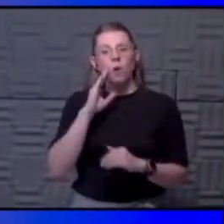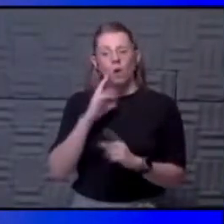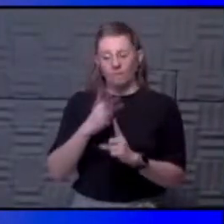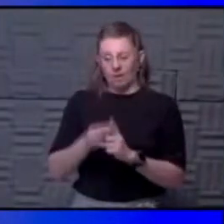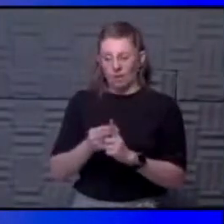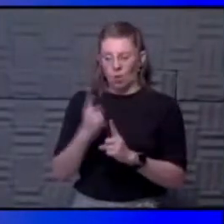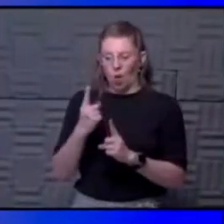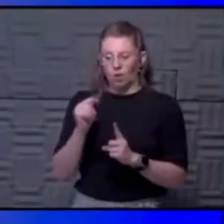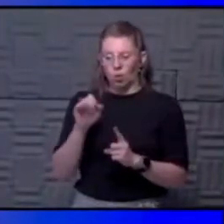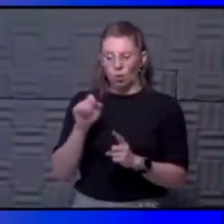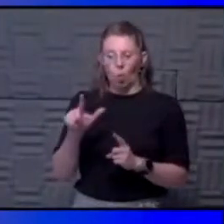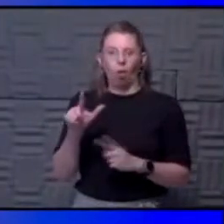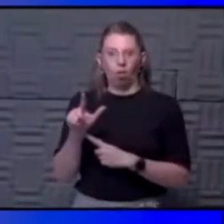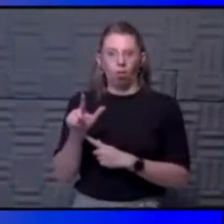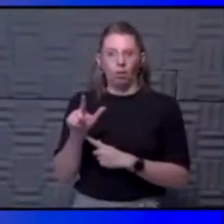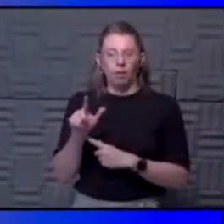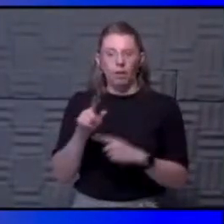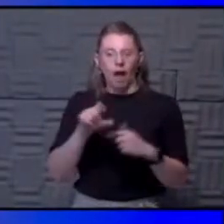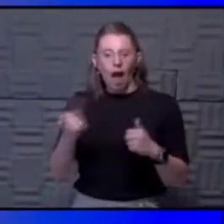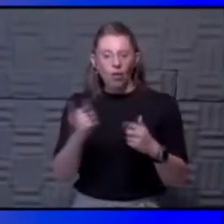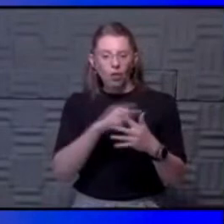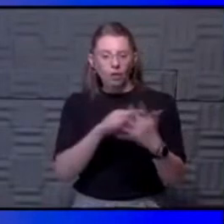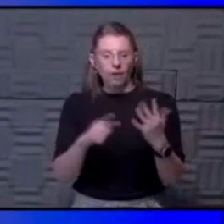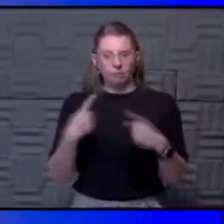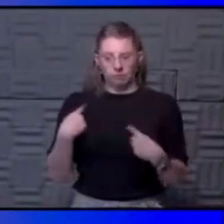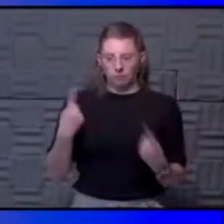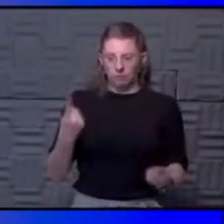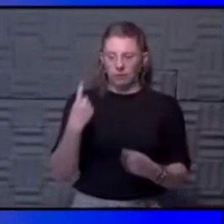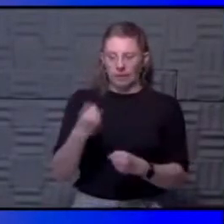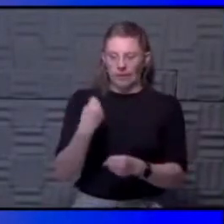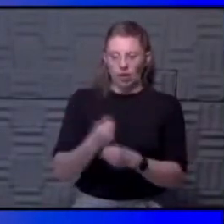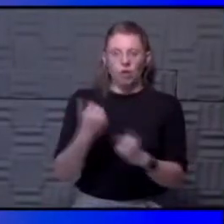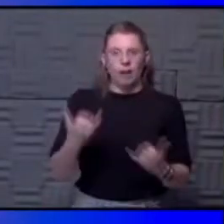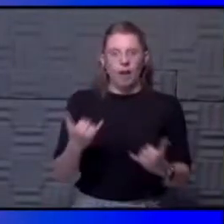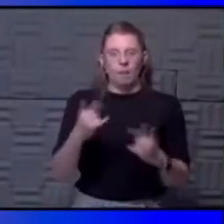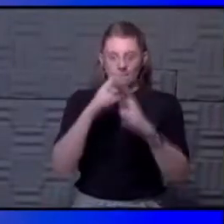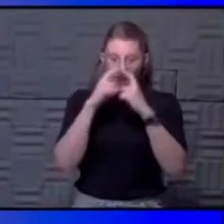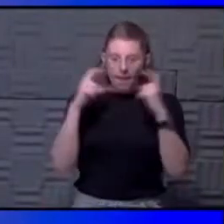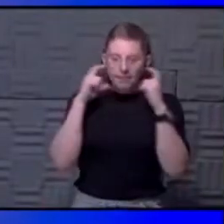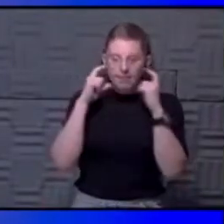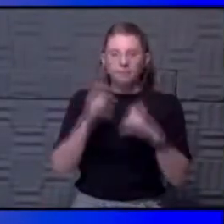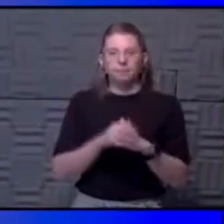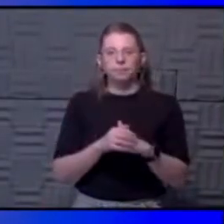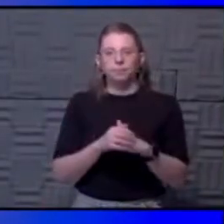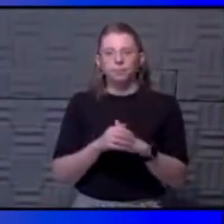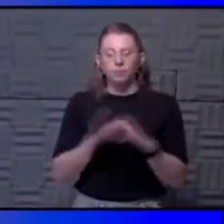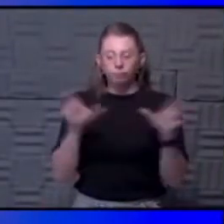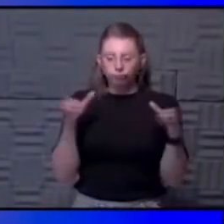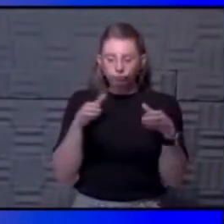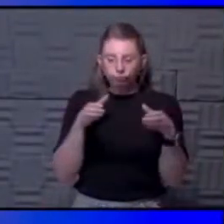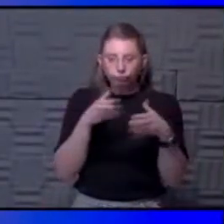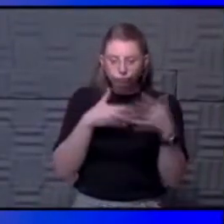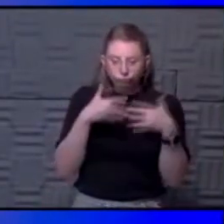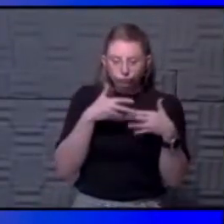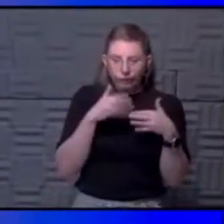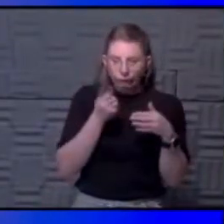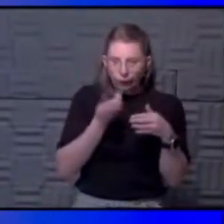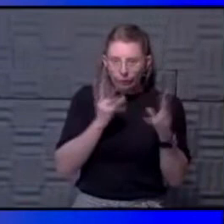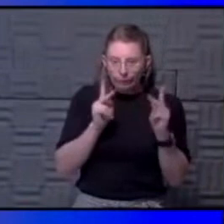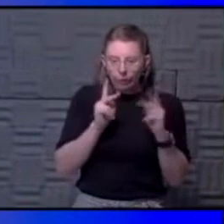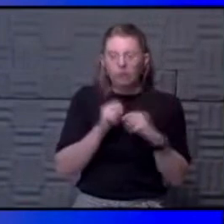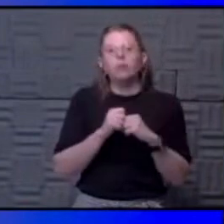one tool in the toolbox, that these other things that we've been talking about for a year now, right? Masking, small bubble size, physical